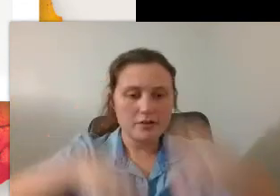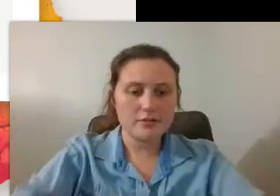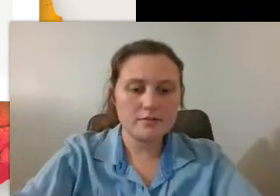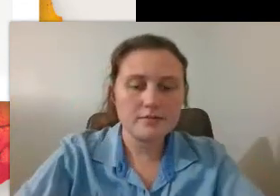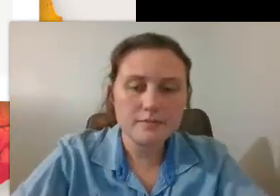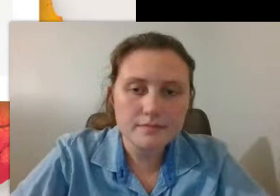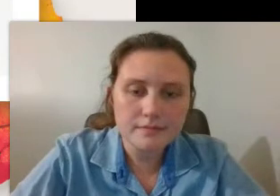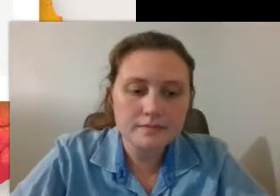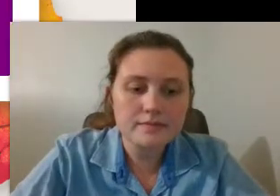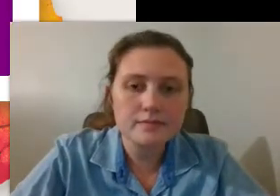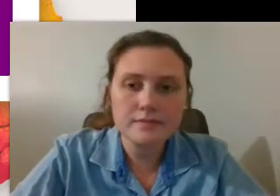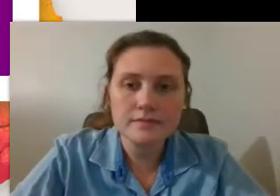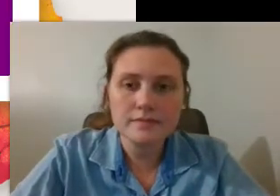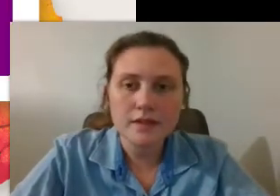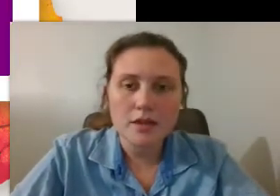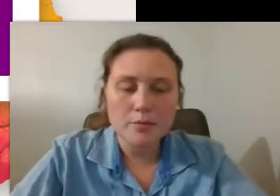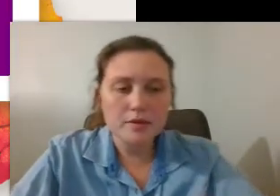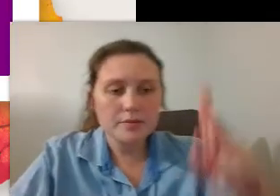heels together.